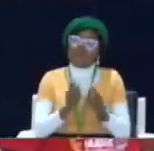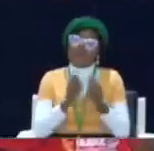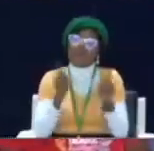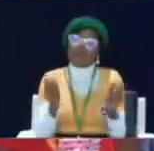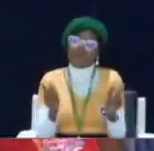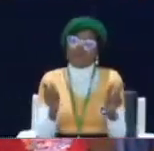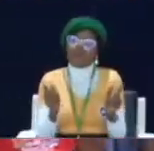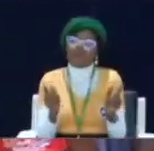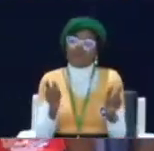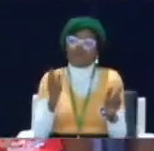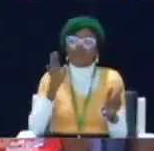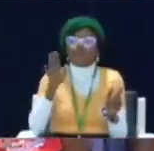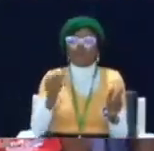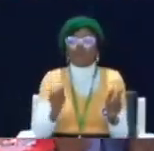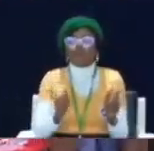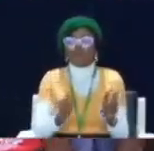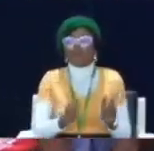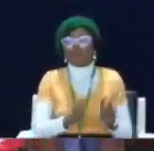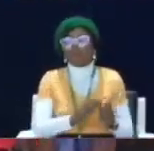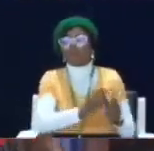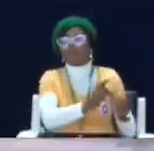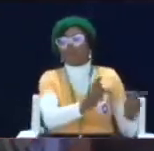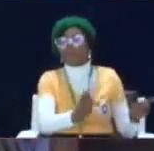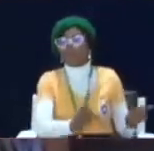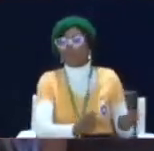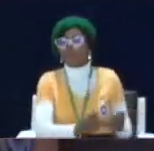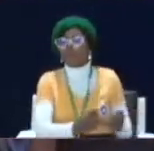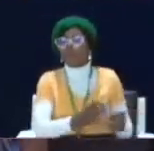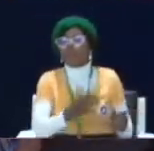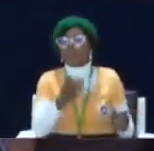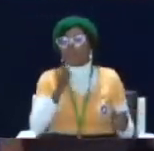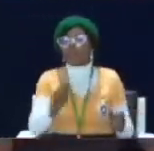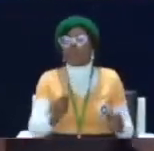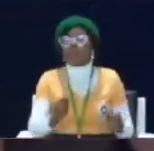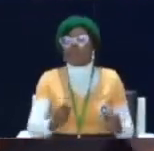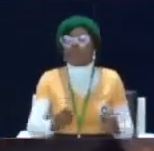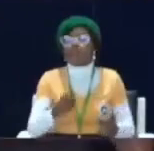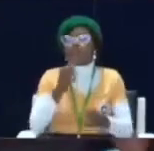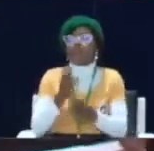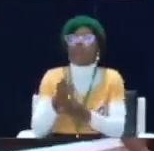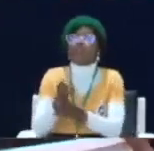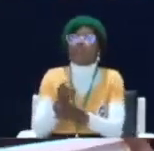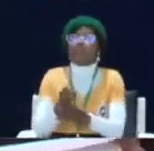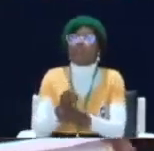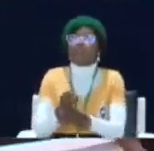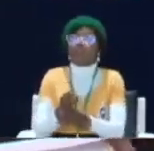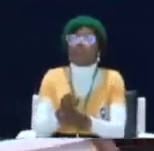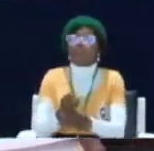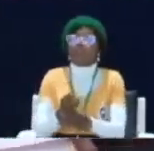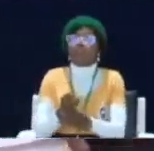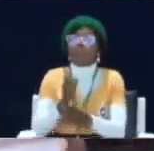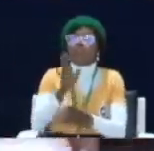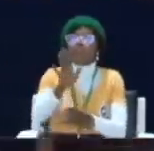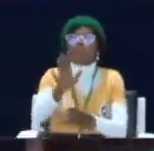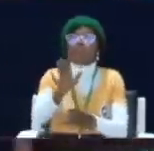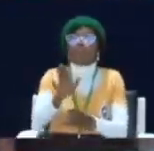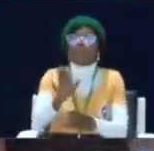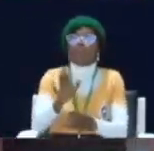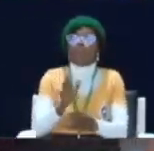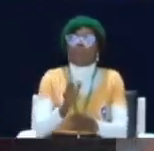Enlarge your cost. Enlarge your diligence. Enlarge your